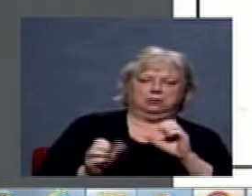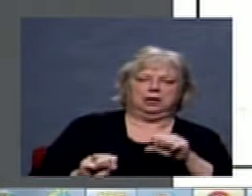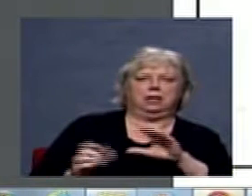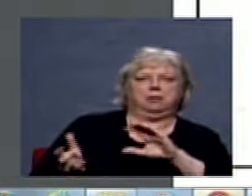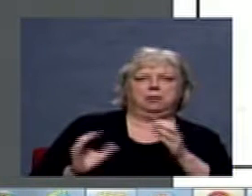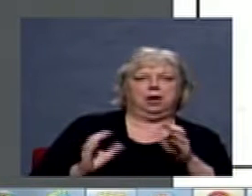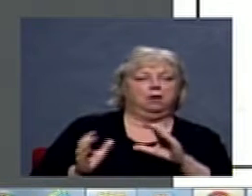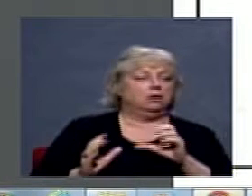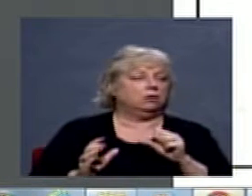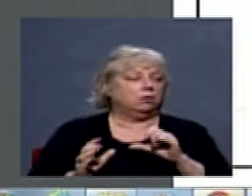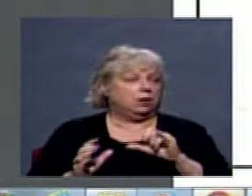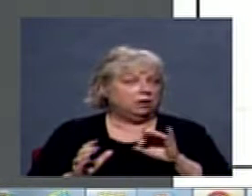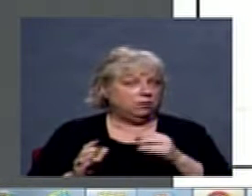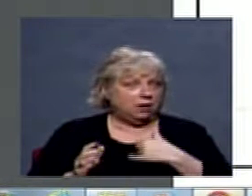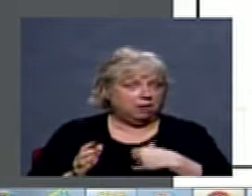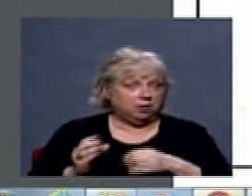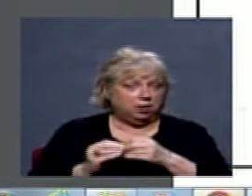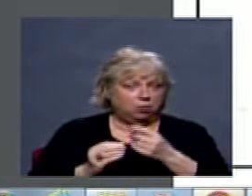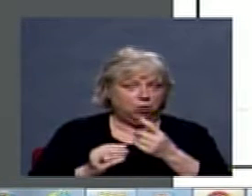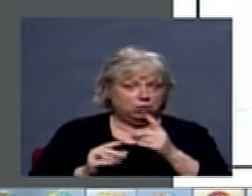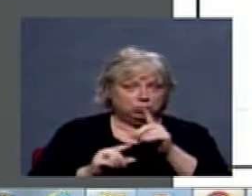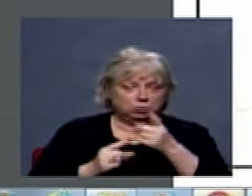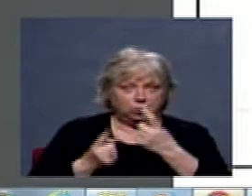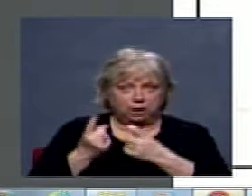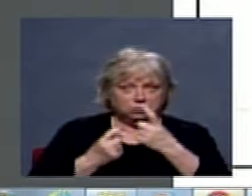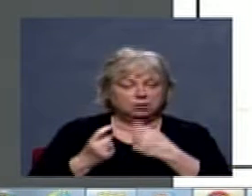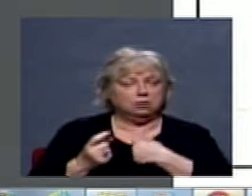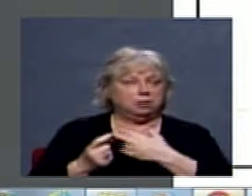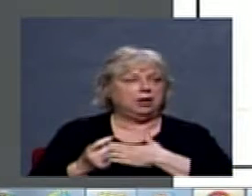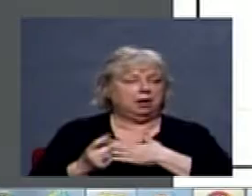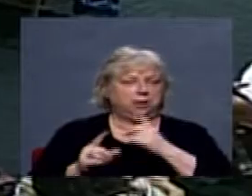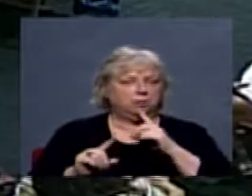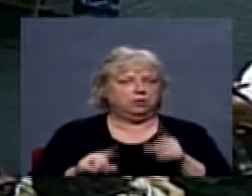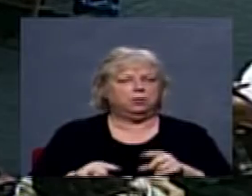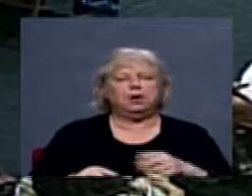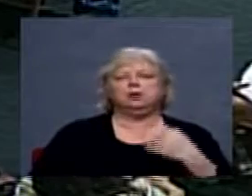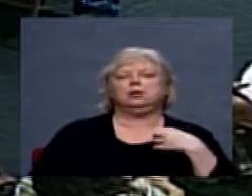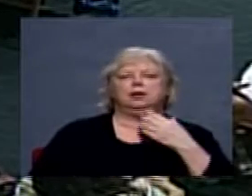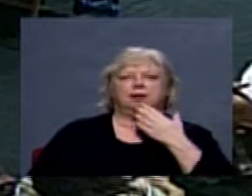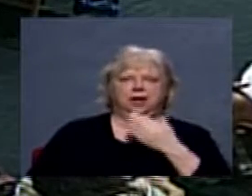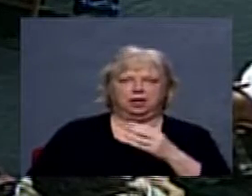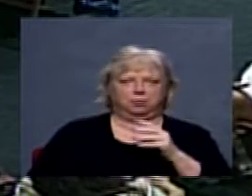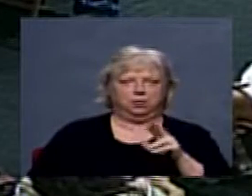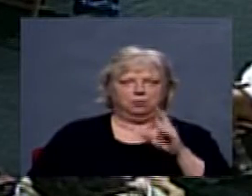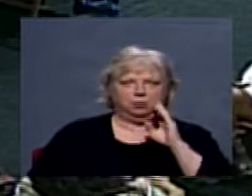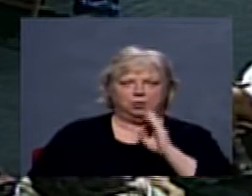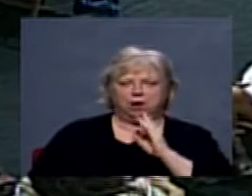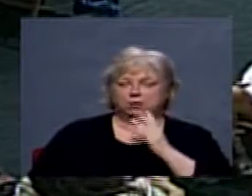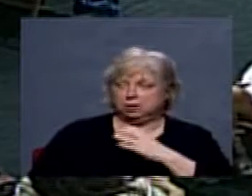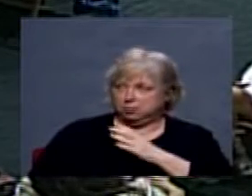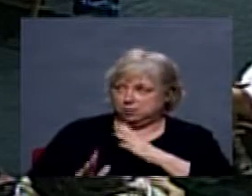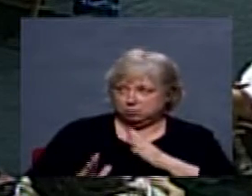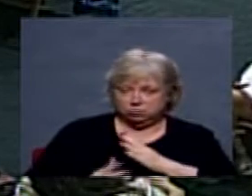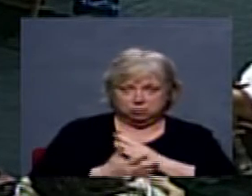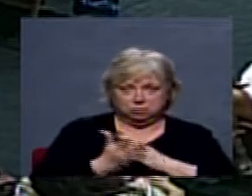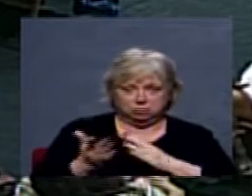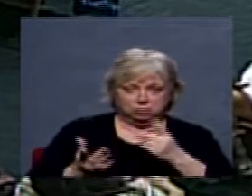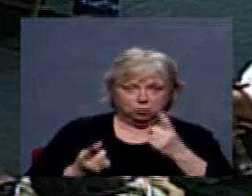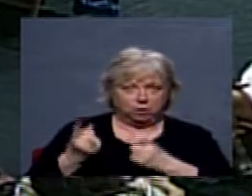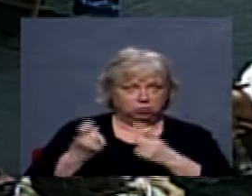other questions, I'd be glad to answer them. Okay, thank you, Mr. Brown. Commissioners, do we have